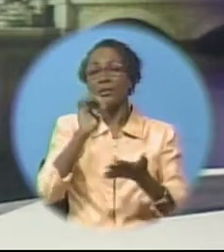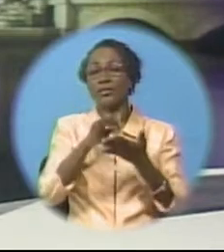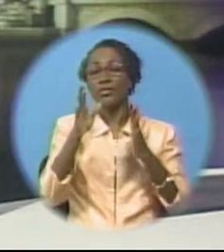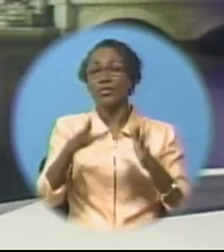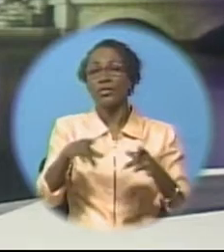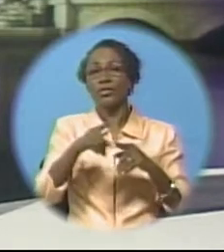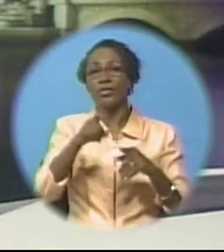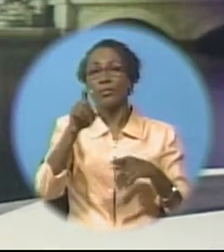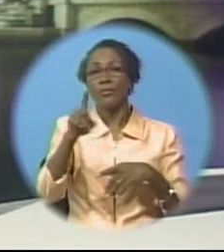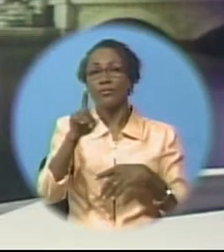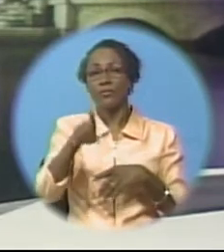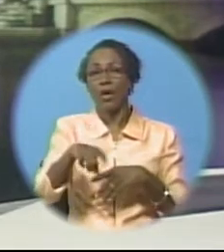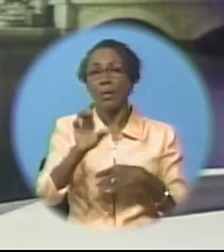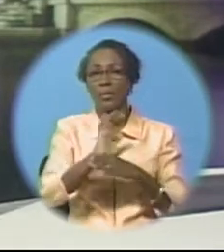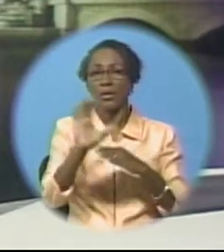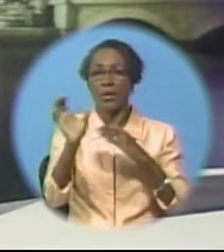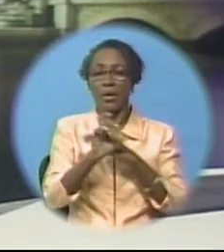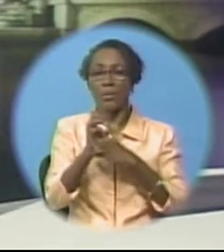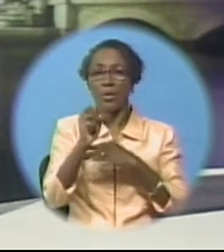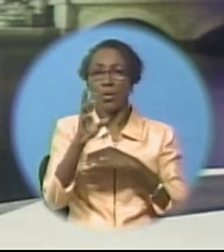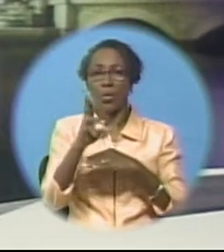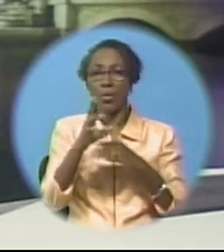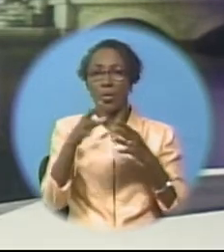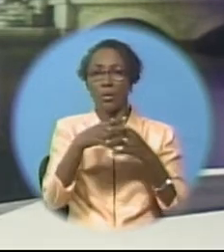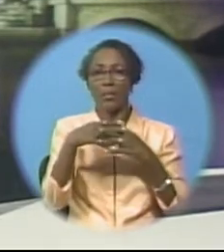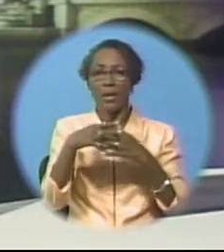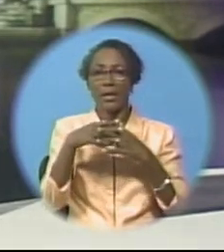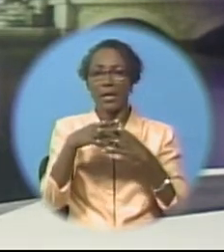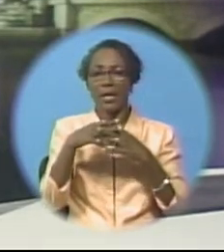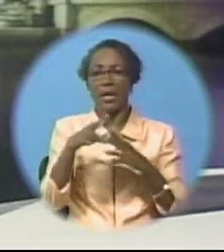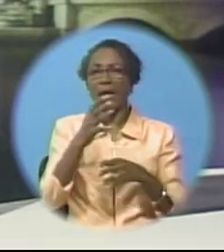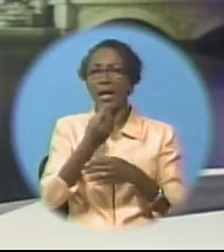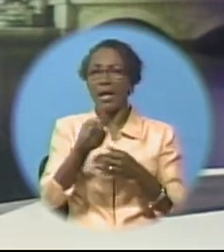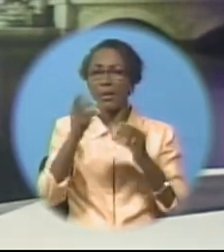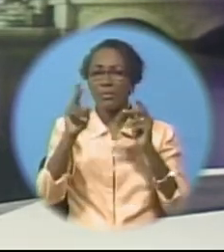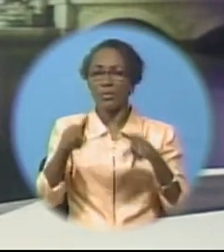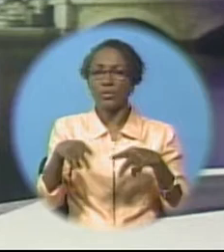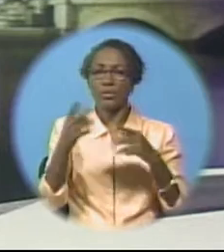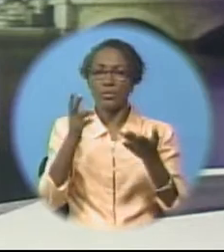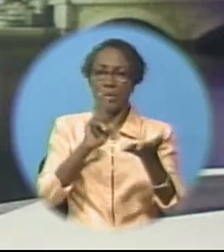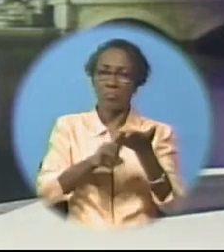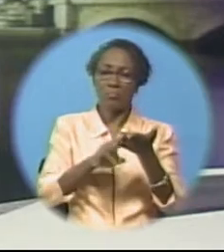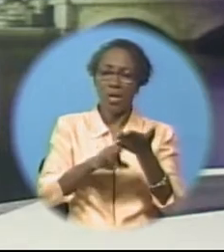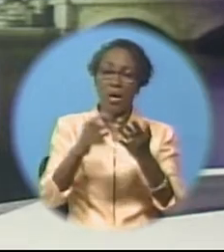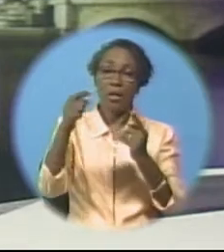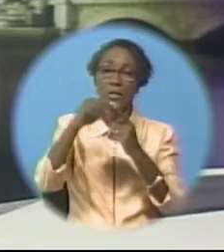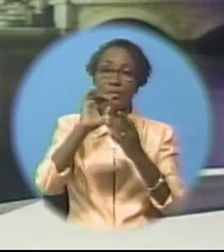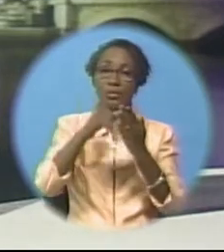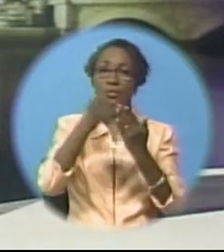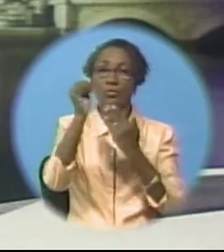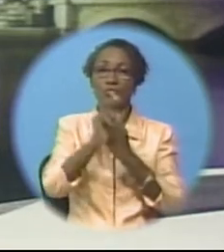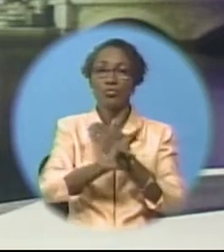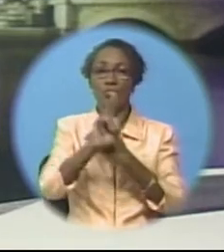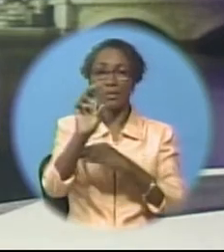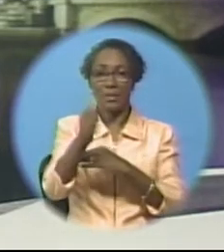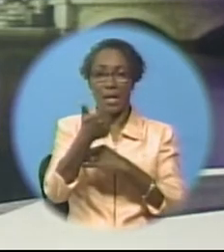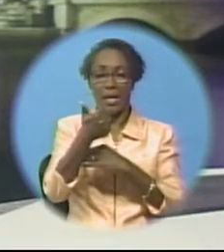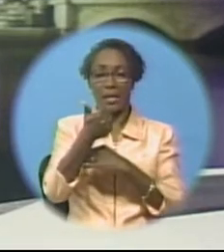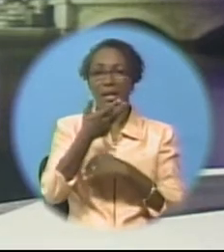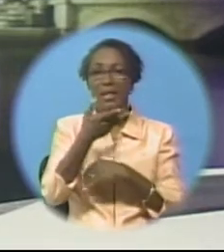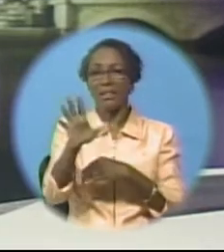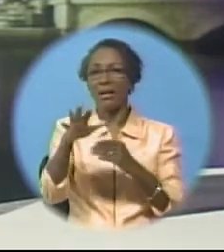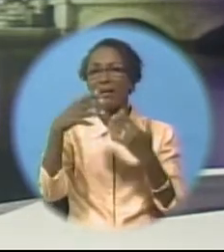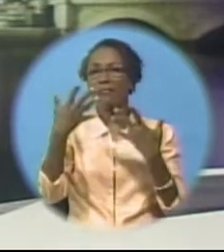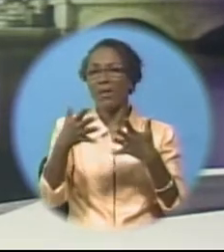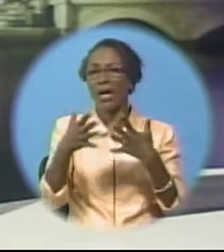or Haiti. The application process is open until June 10th, when a committee will then select the recipients from a pool of about 50